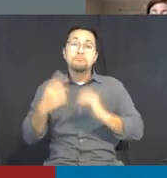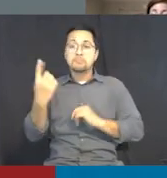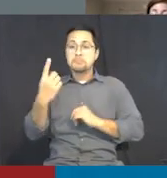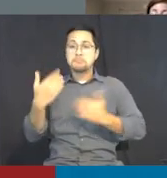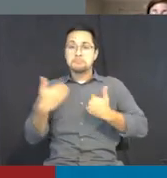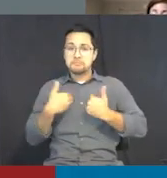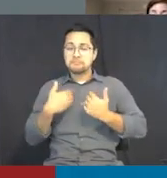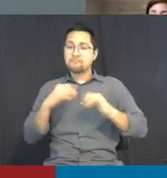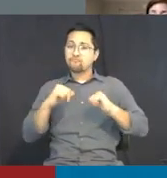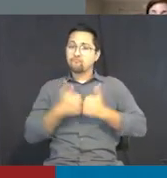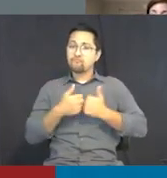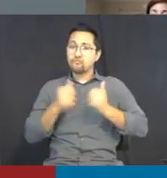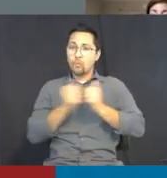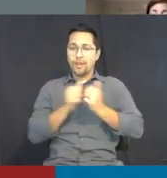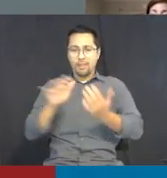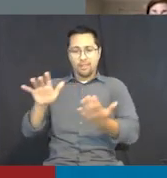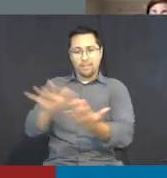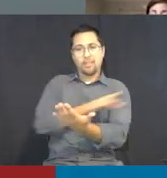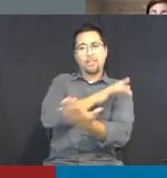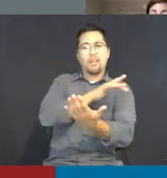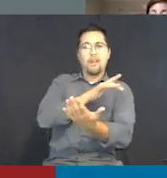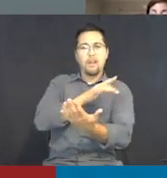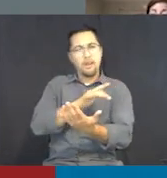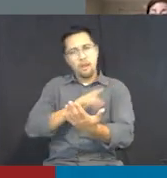can also be integrated with that